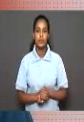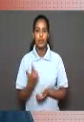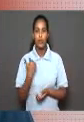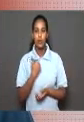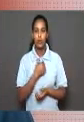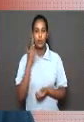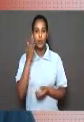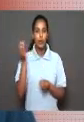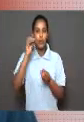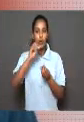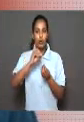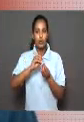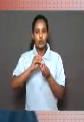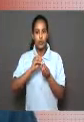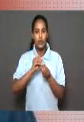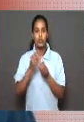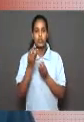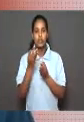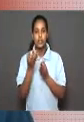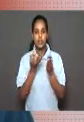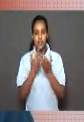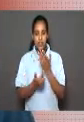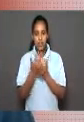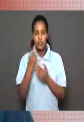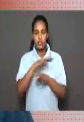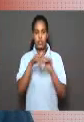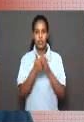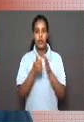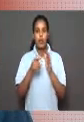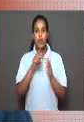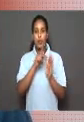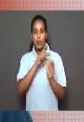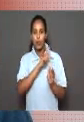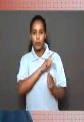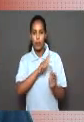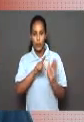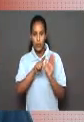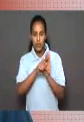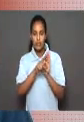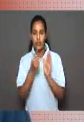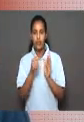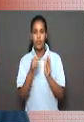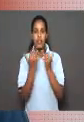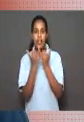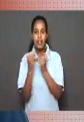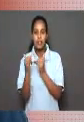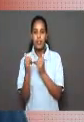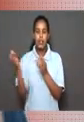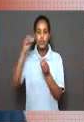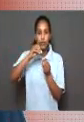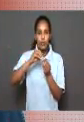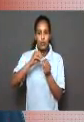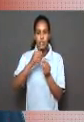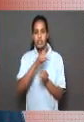We will also discuss the general properties of each of these classes, as well as